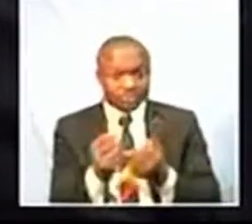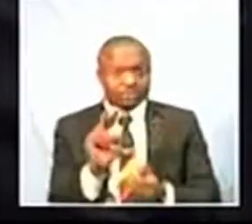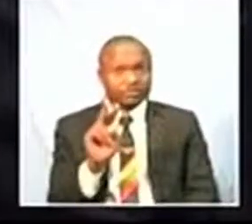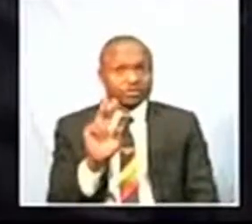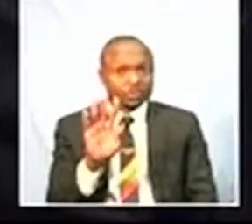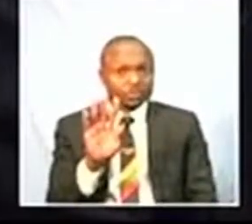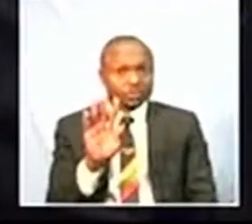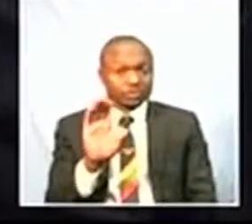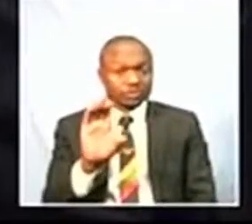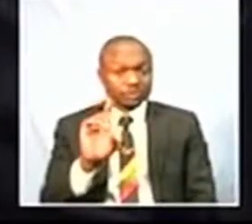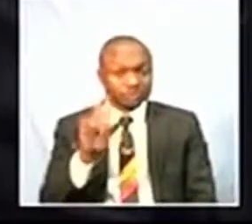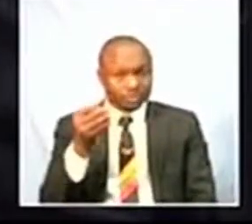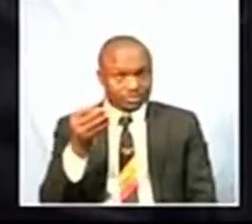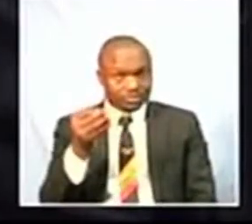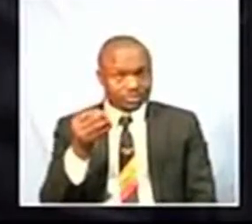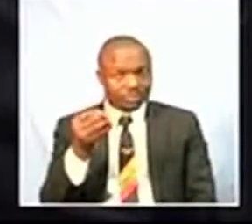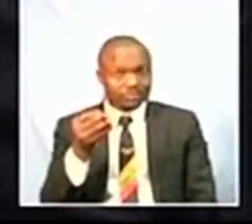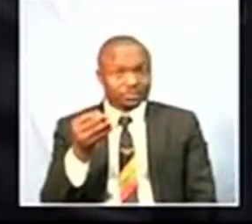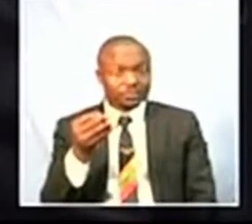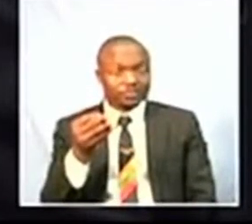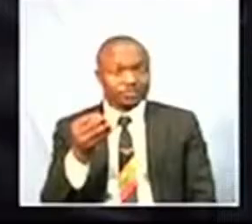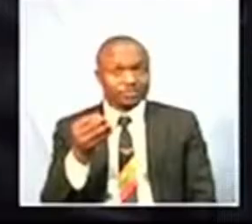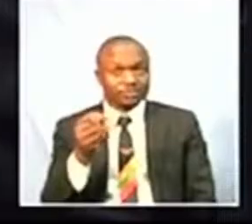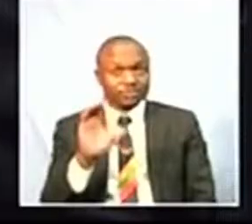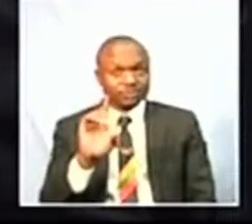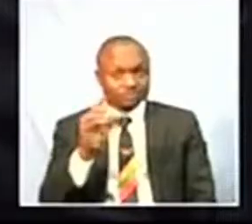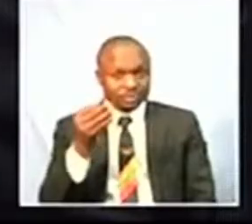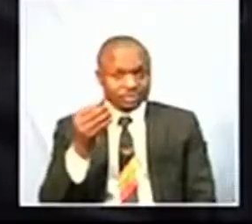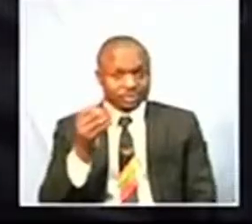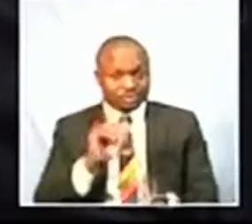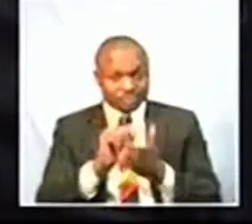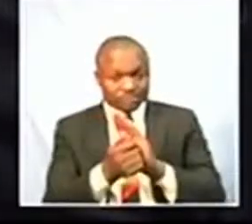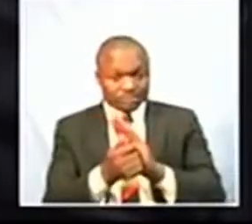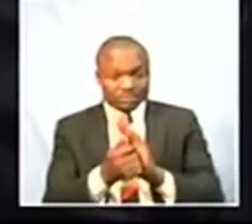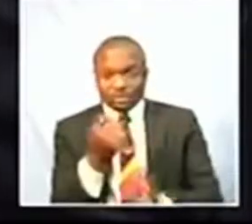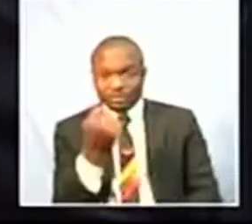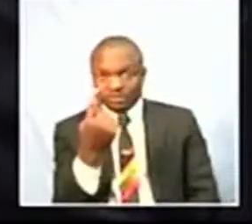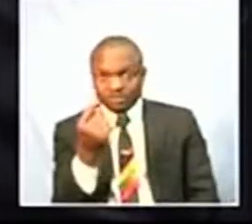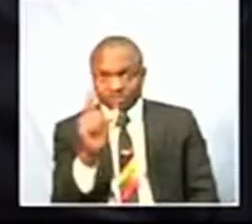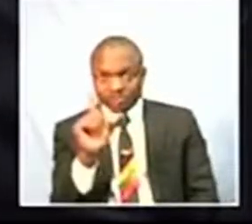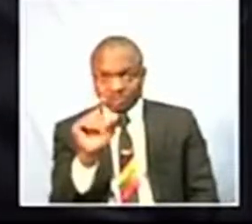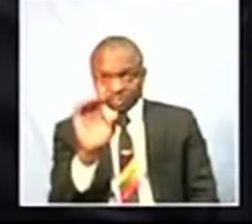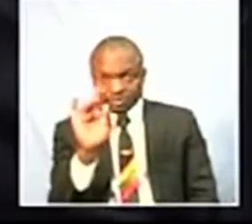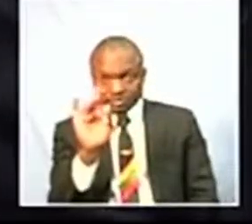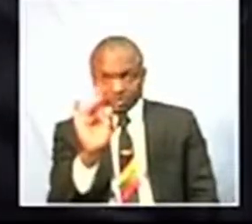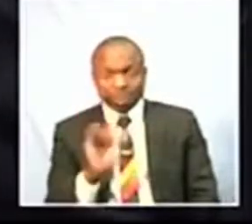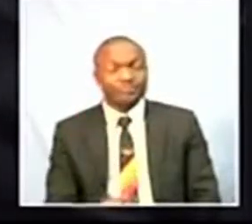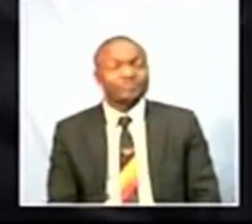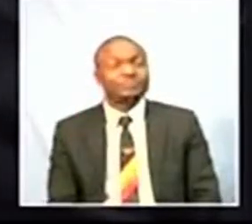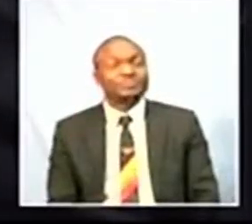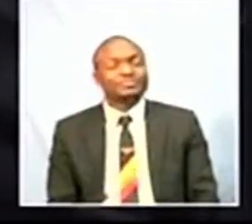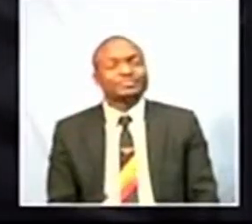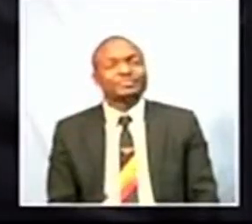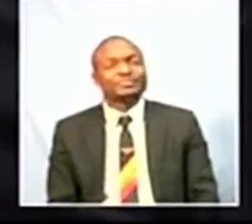of the Constituency Development Fund, CDF Act number 11 of 2018,